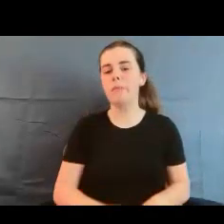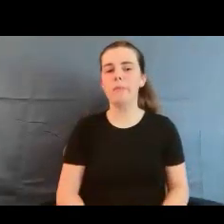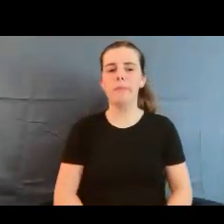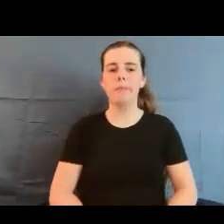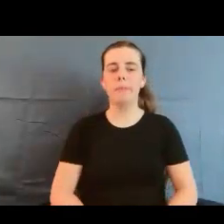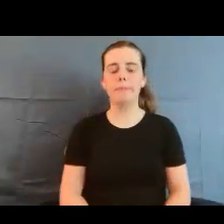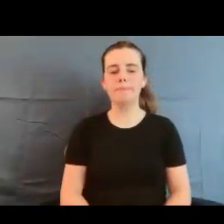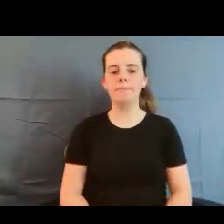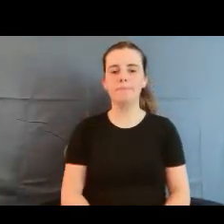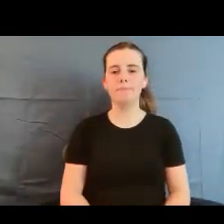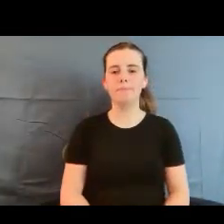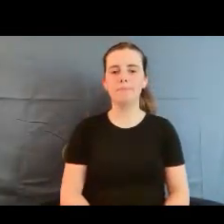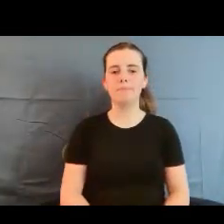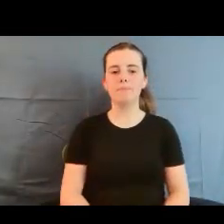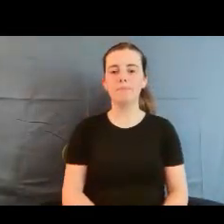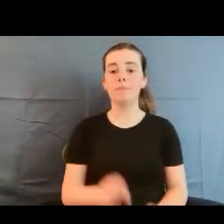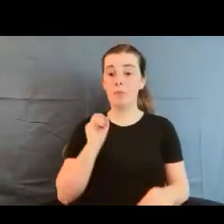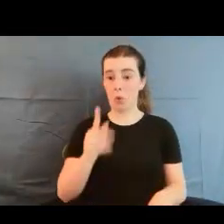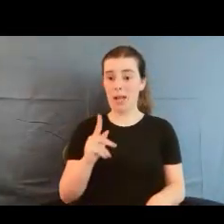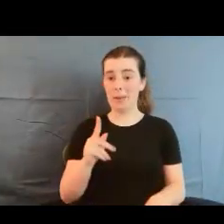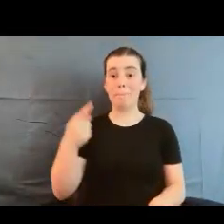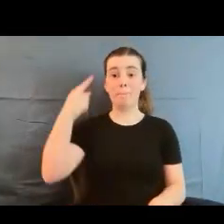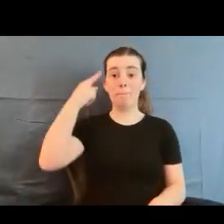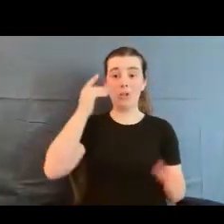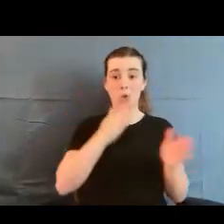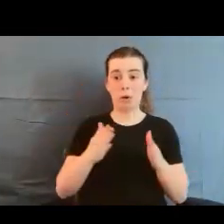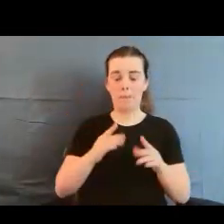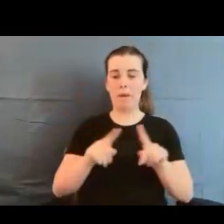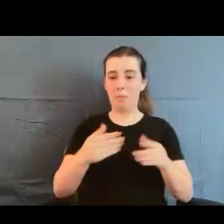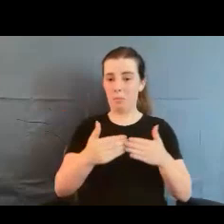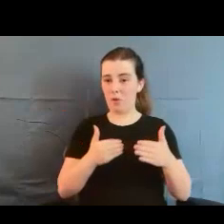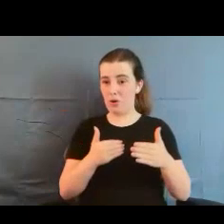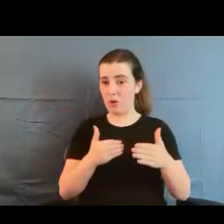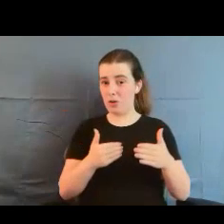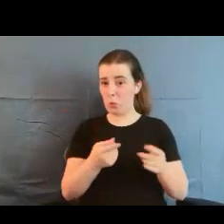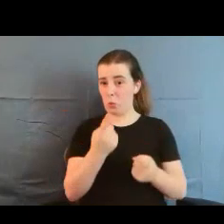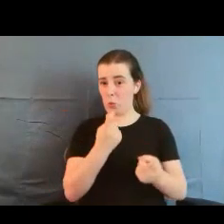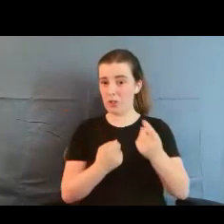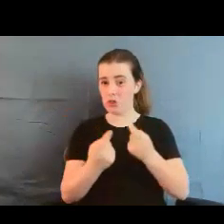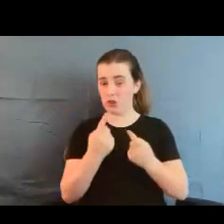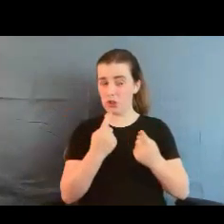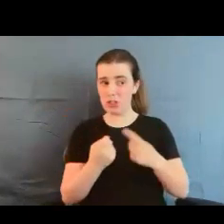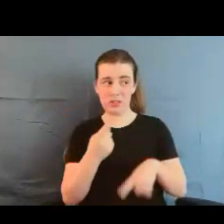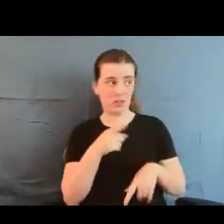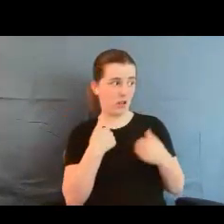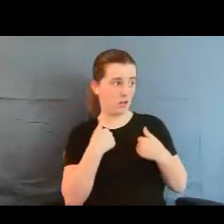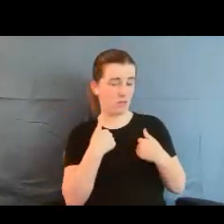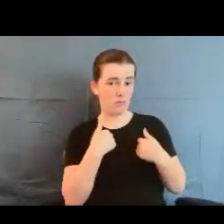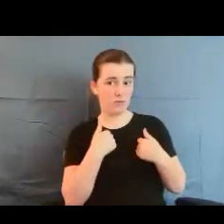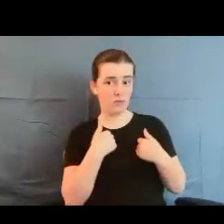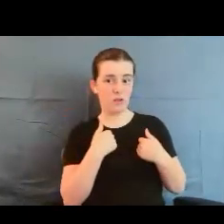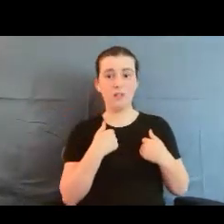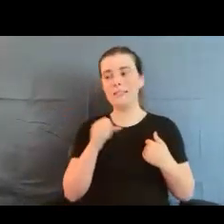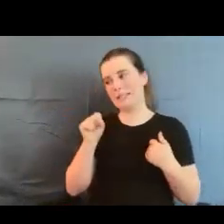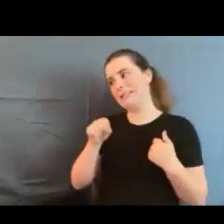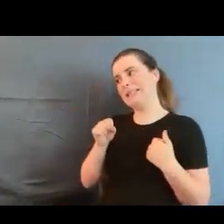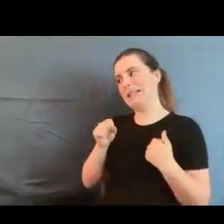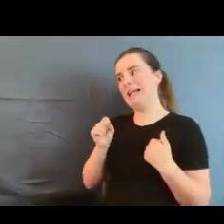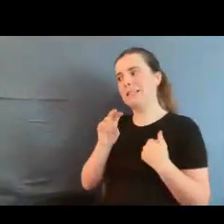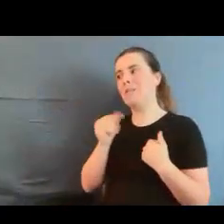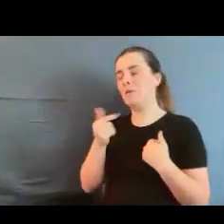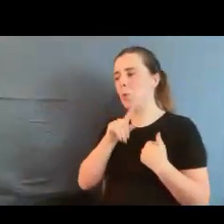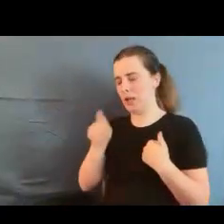Um, all right. I'm also going to talk about mental prep, but was there any questions on anything else on that before I get into that? Okay. Great. Yes, a couple